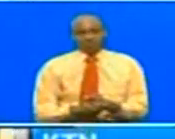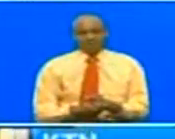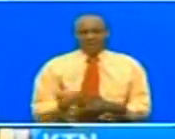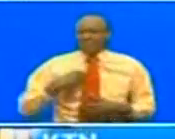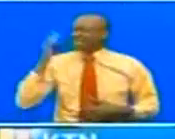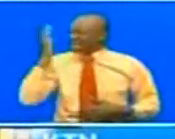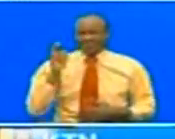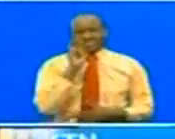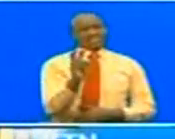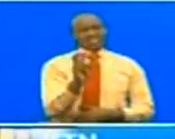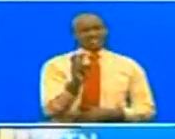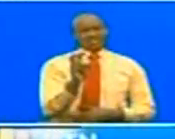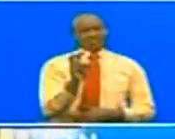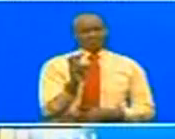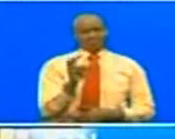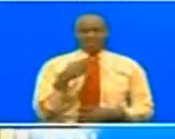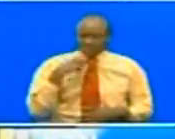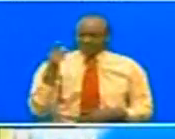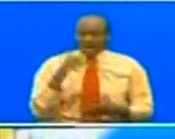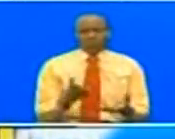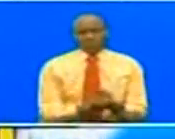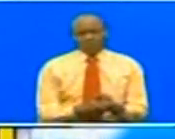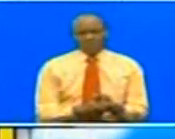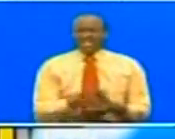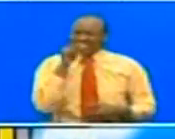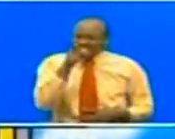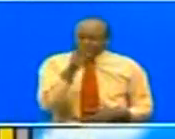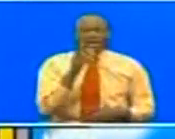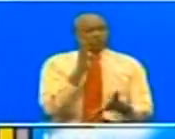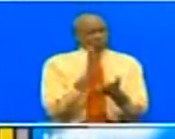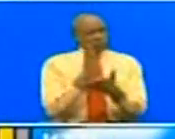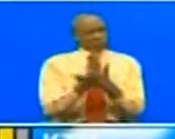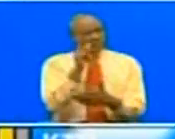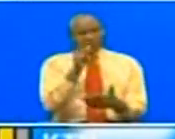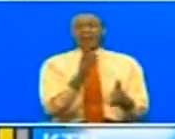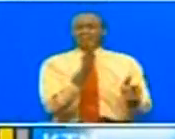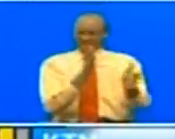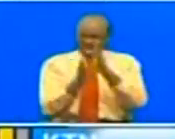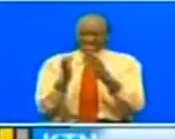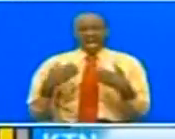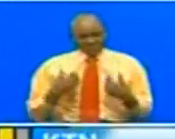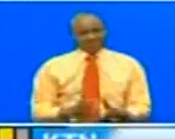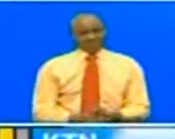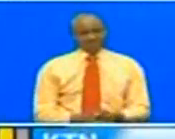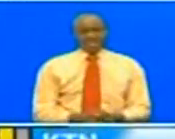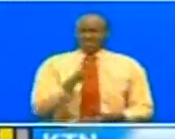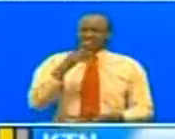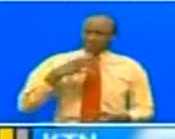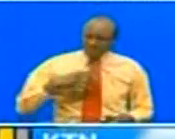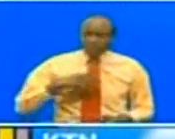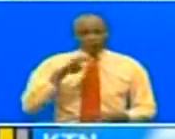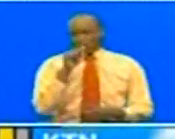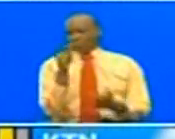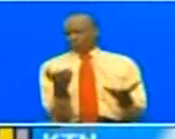never seen a person who anaweka goti. I've never, this one kama ili ya nini, it's strange. So these people must be coming